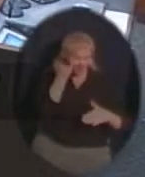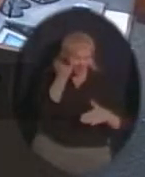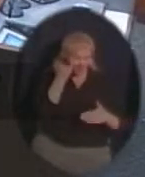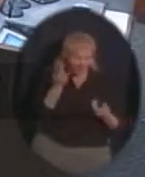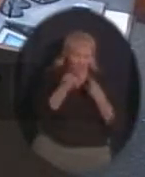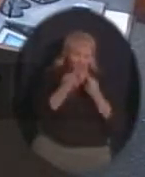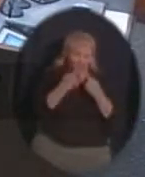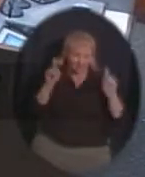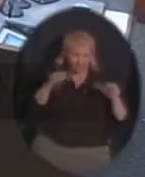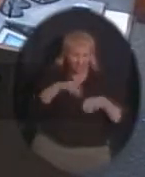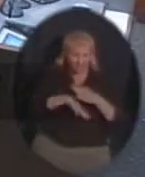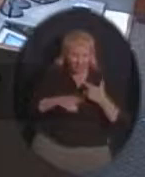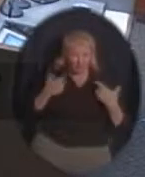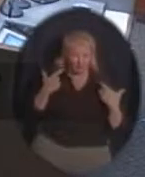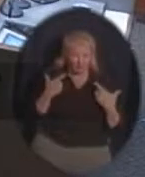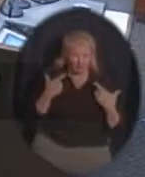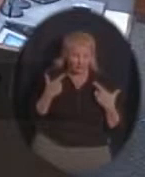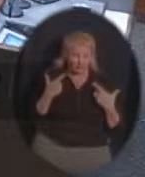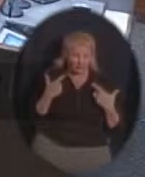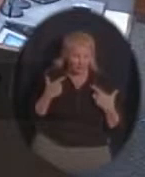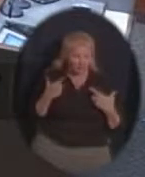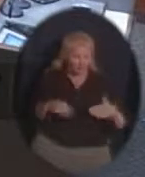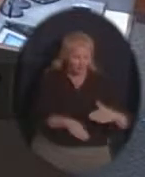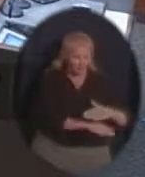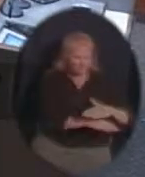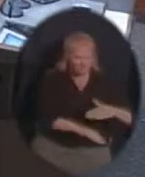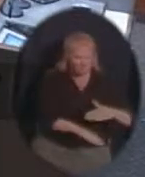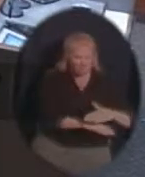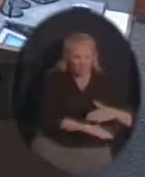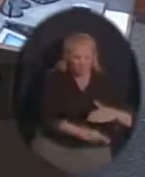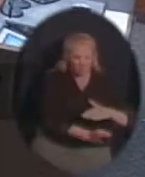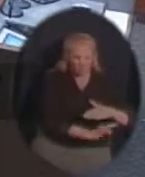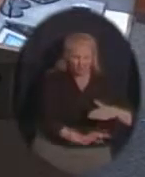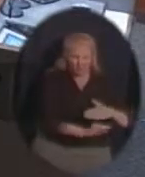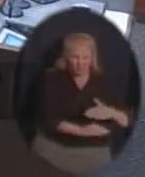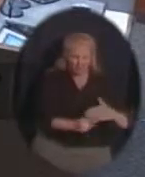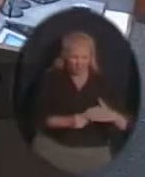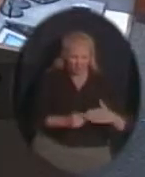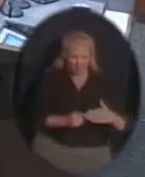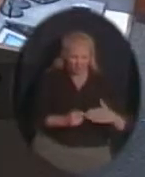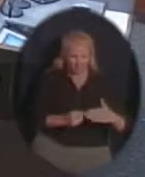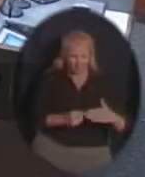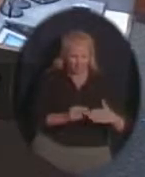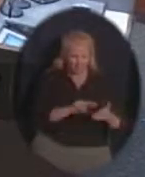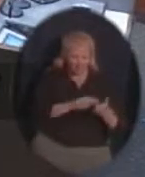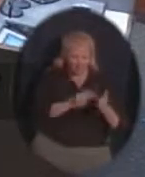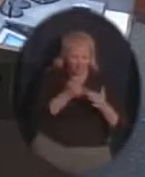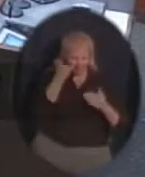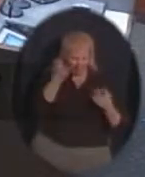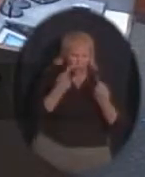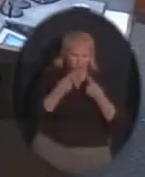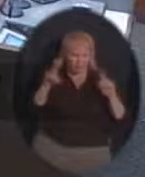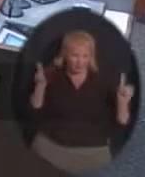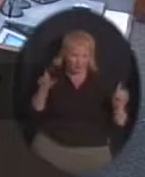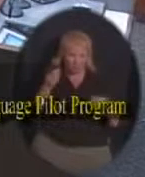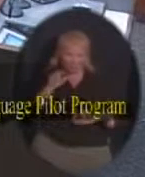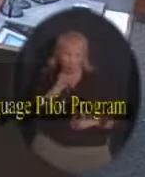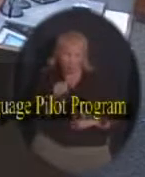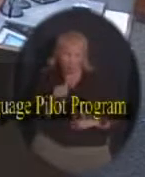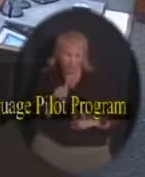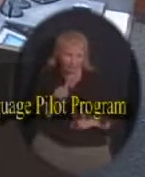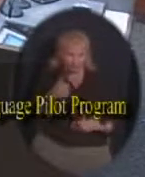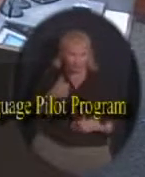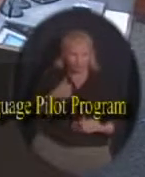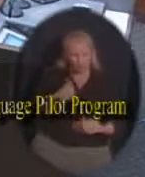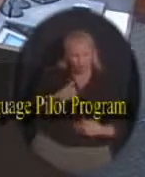that fundamental foundation that will cause you to succeed or not. And so I weigh that against the fact that